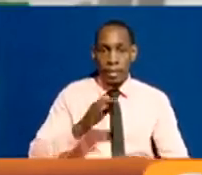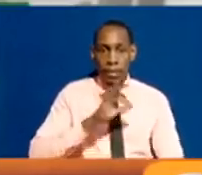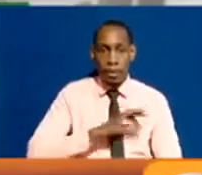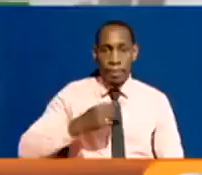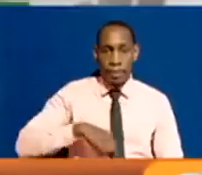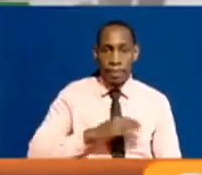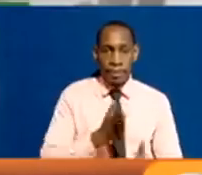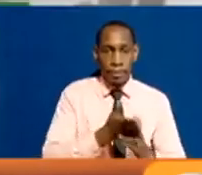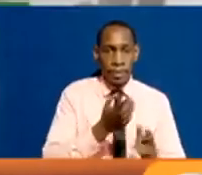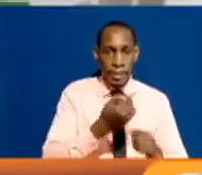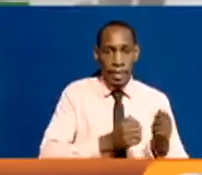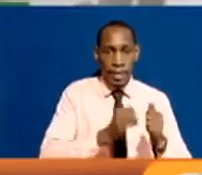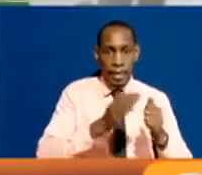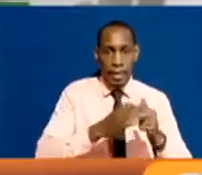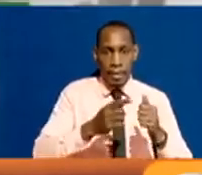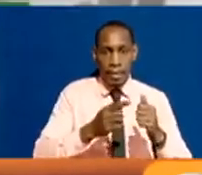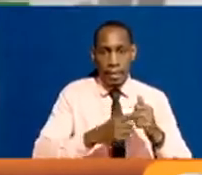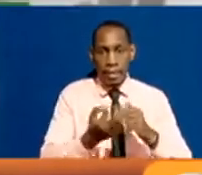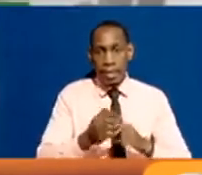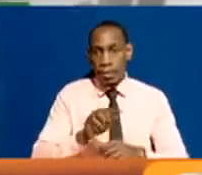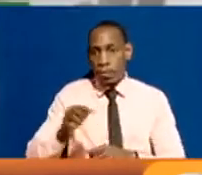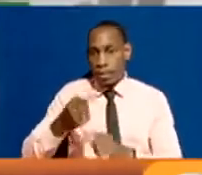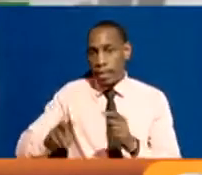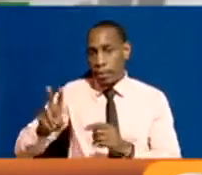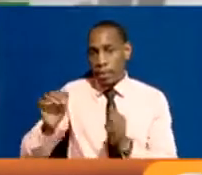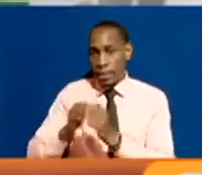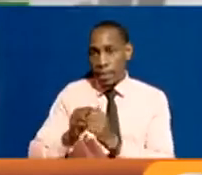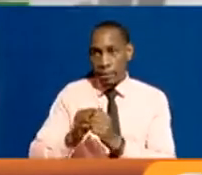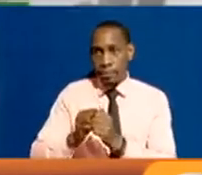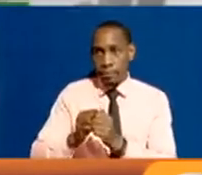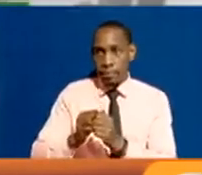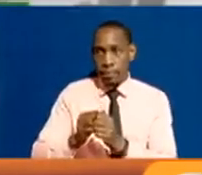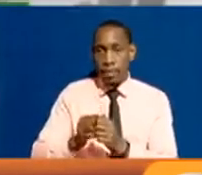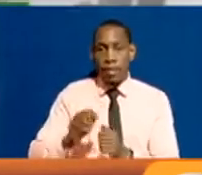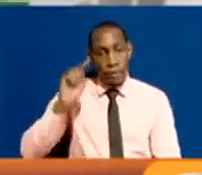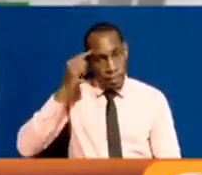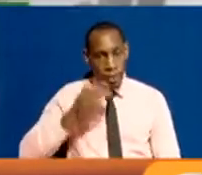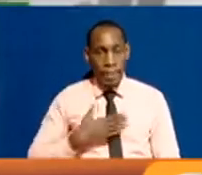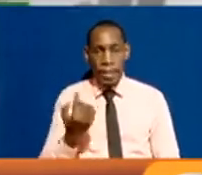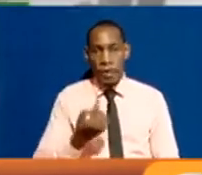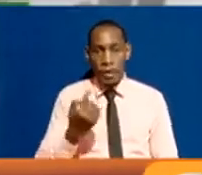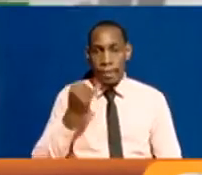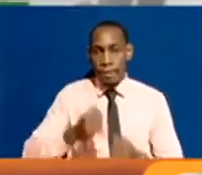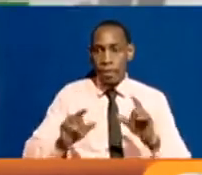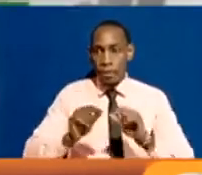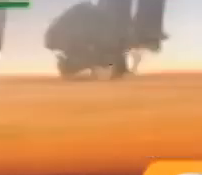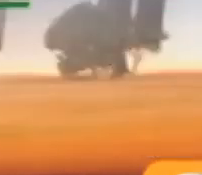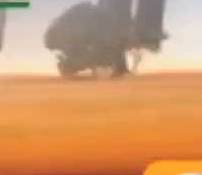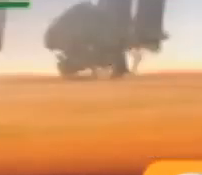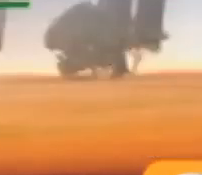between 1963 and 2010? Just a thought. That is my kicker.